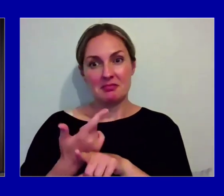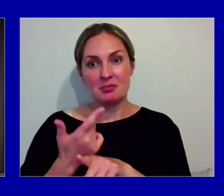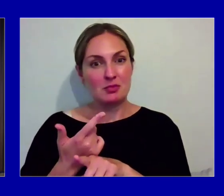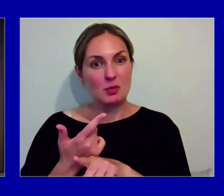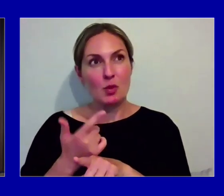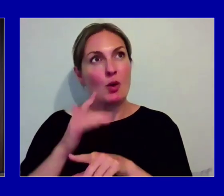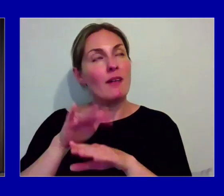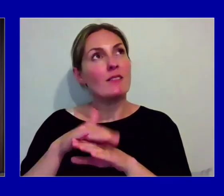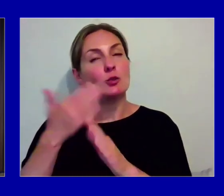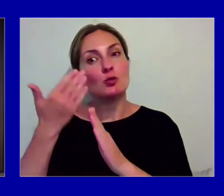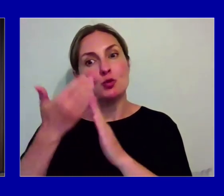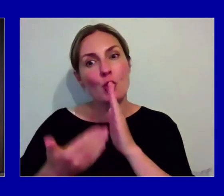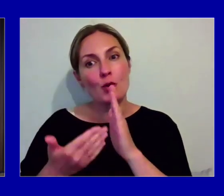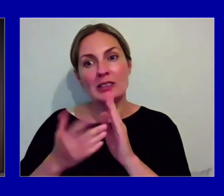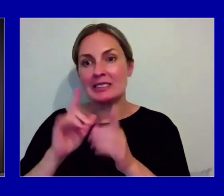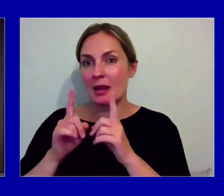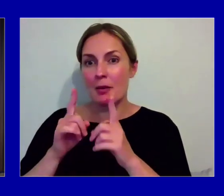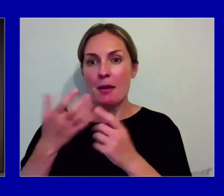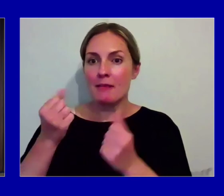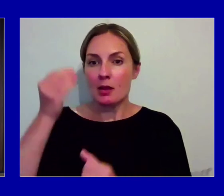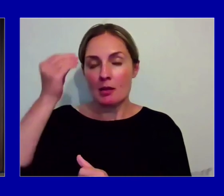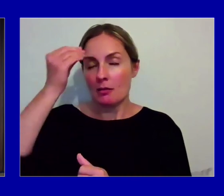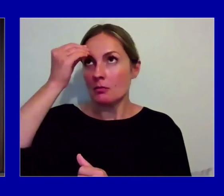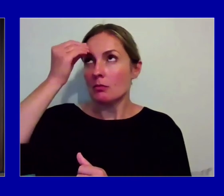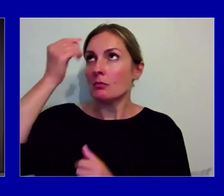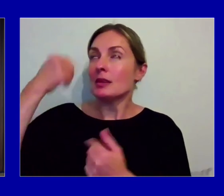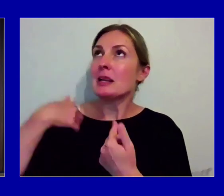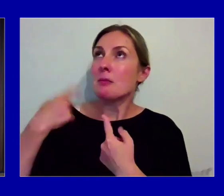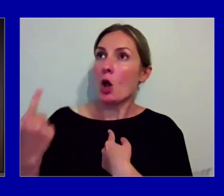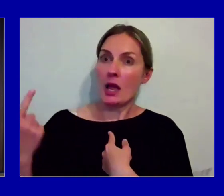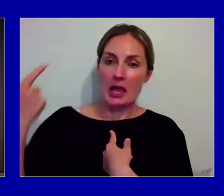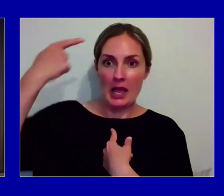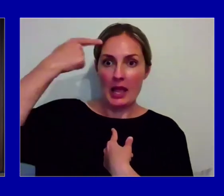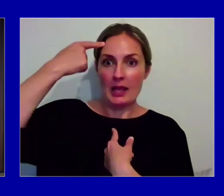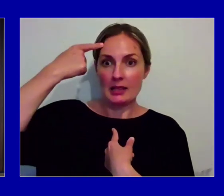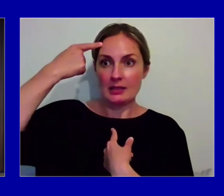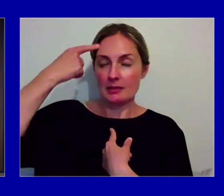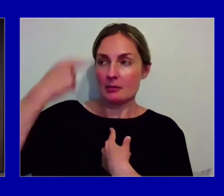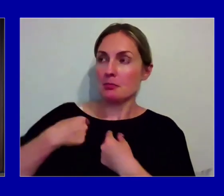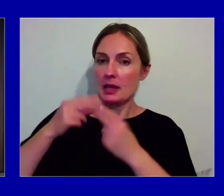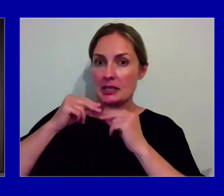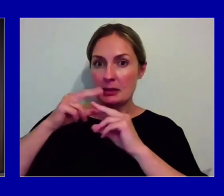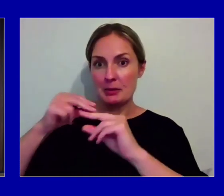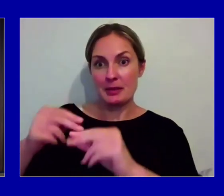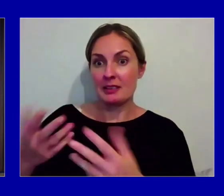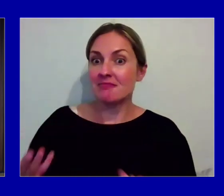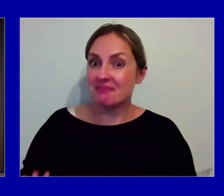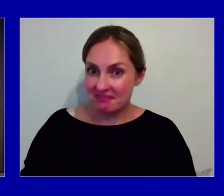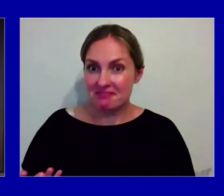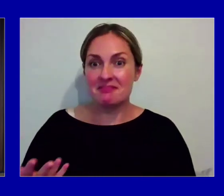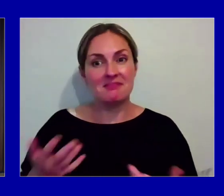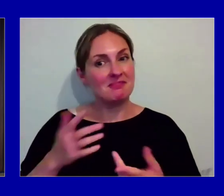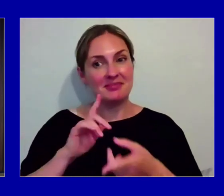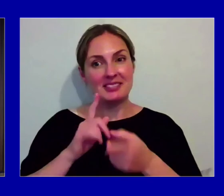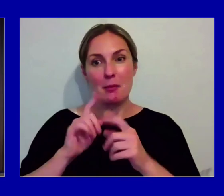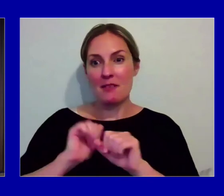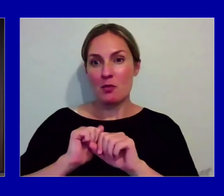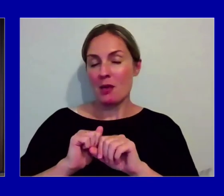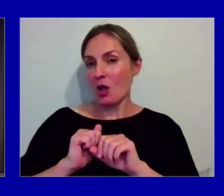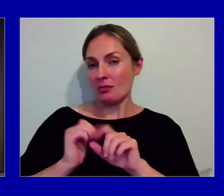come into your head and you speak the words and they, we don't know where they come from, but she says to me or their ancestors, you know, the words are just coming from them.